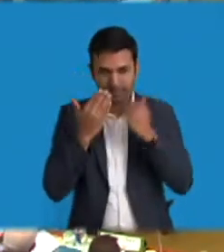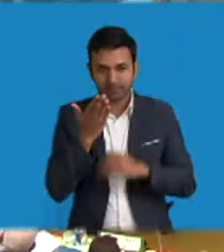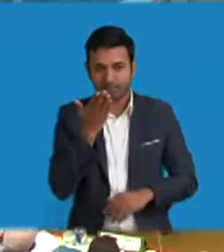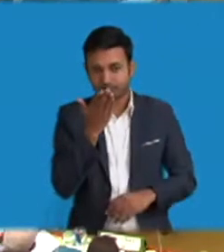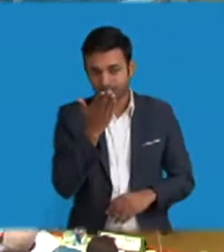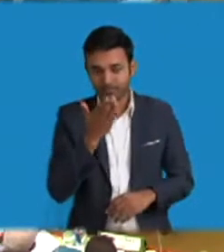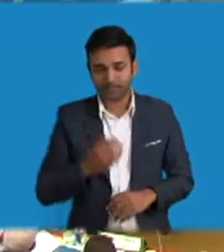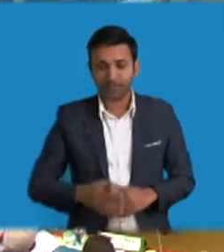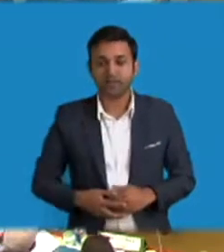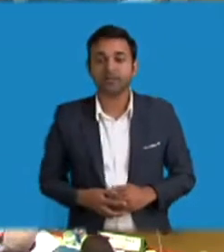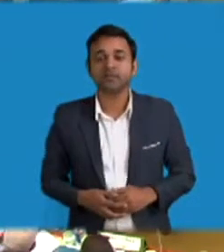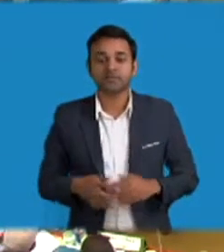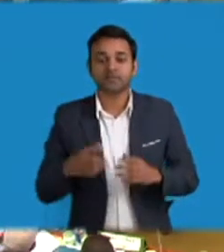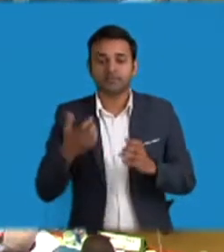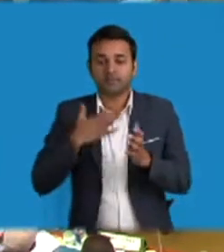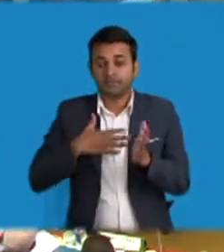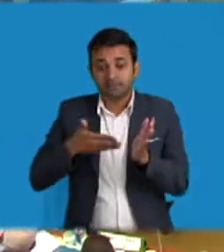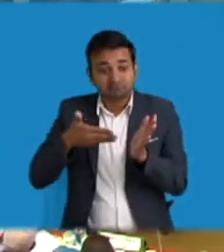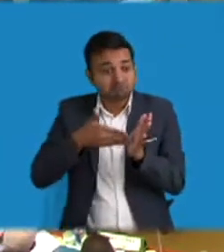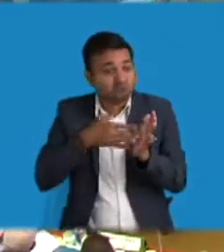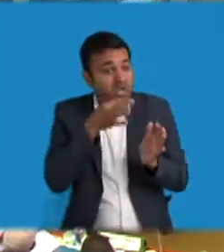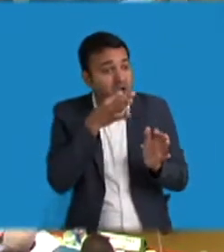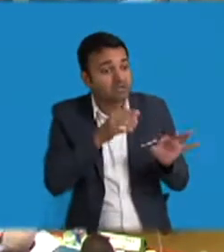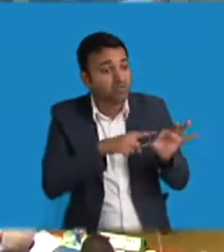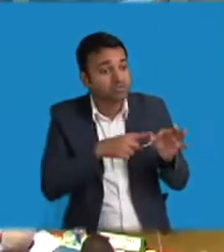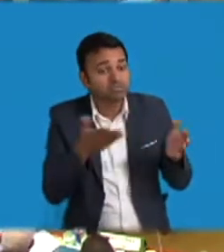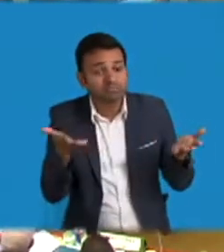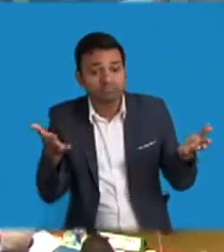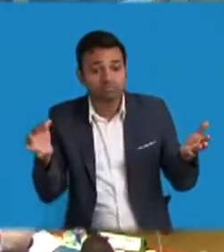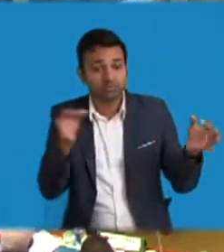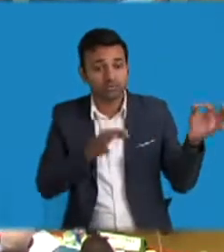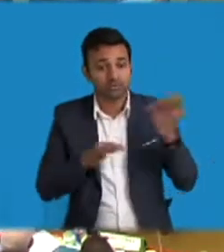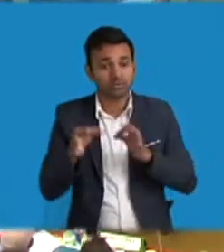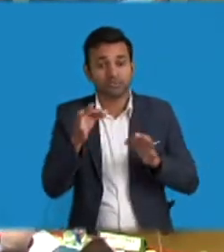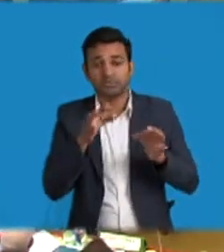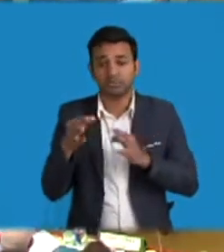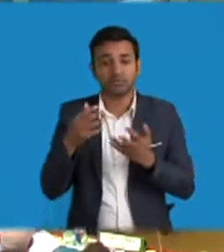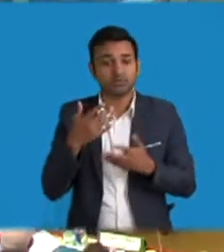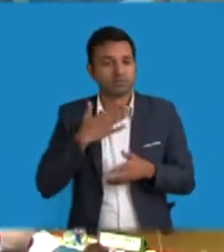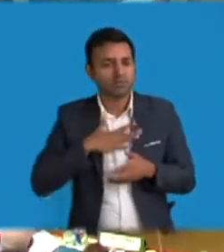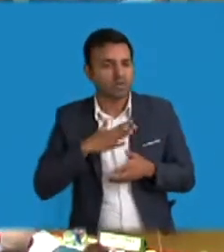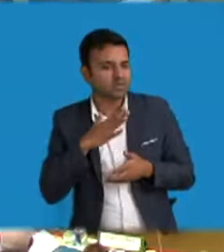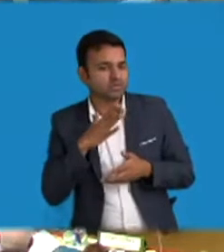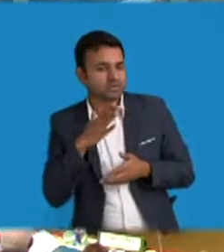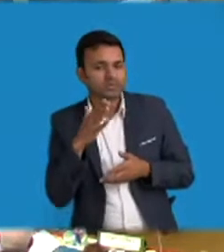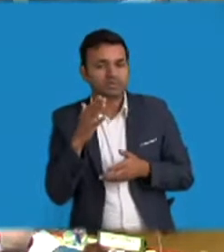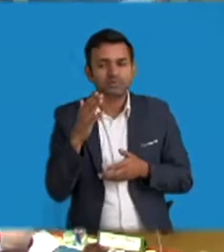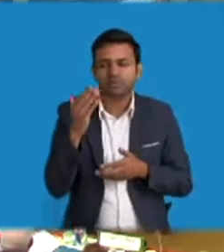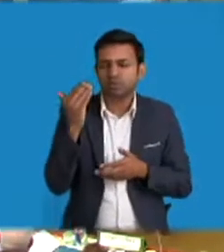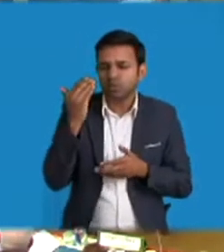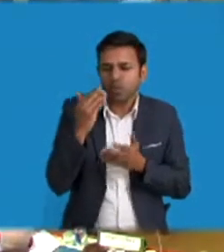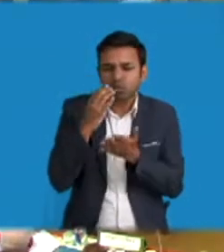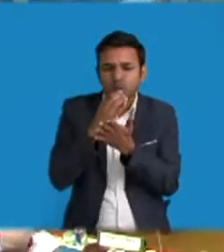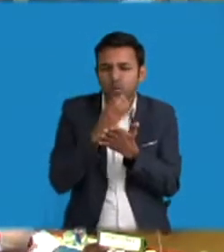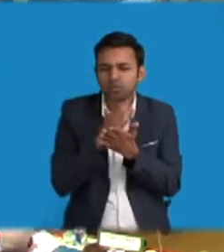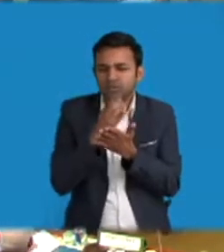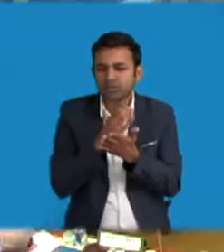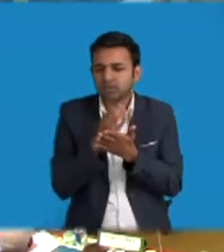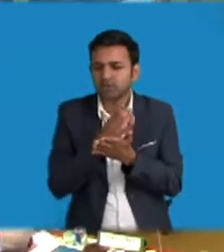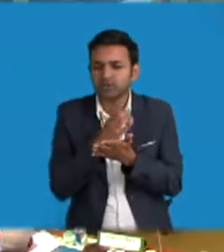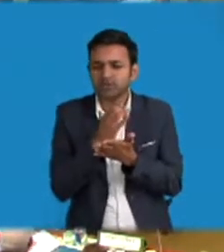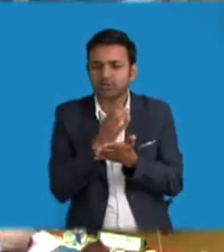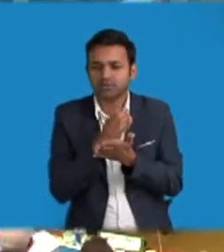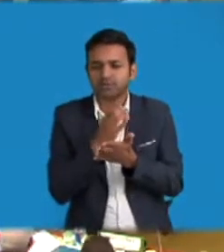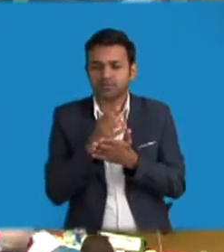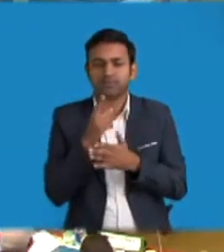Supplementary question to the Minister. Can the Minister provide details of short courses via the campus of Technical College in